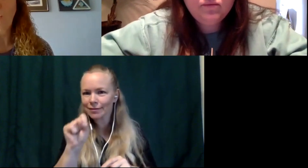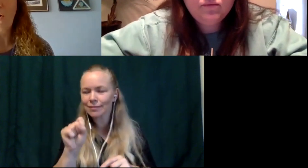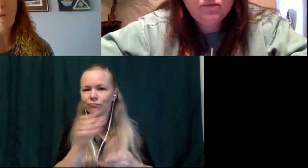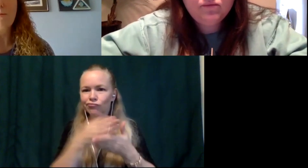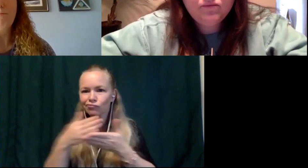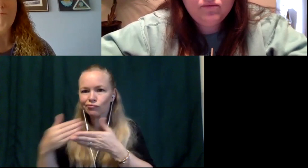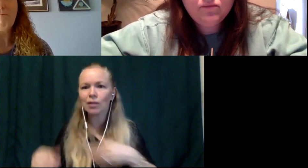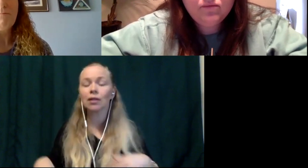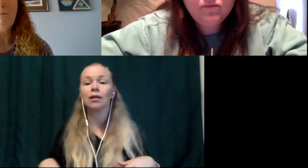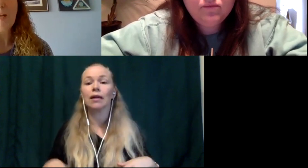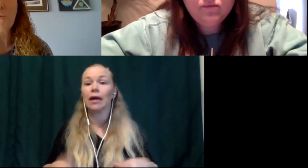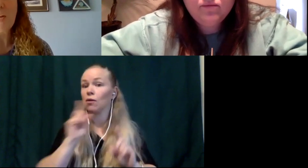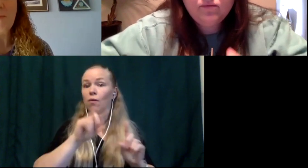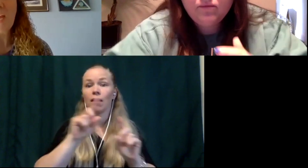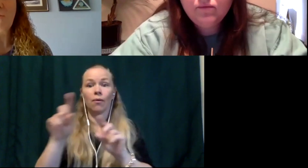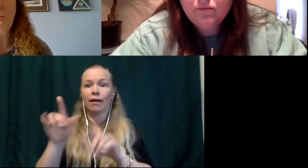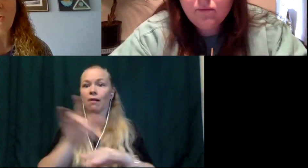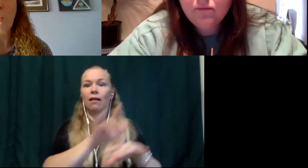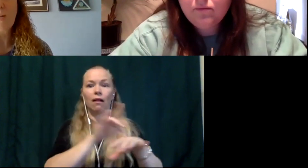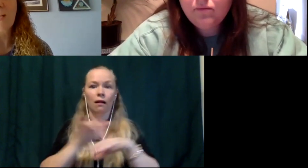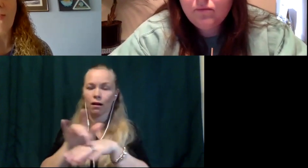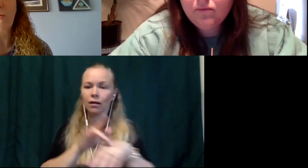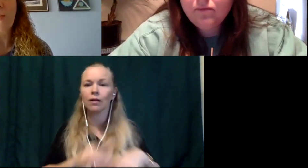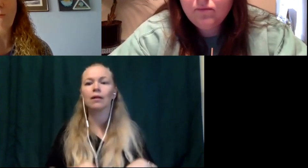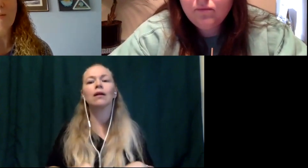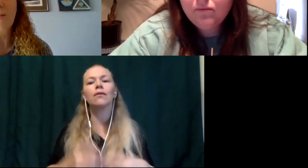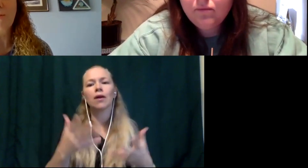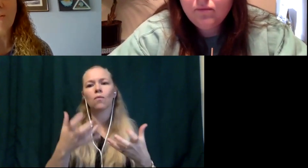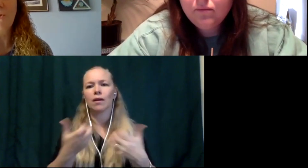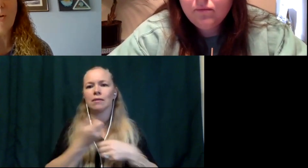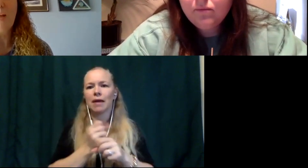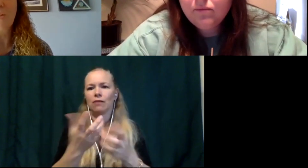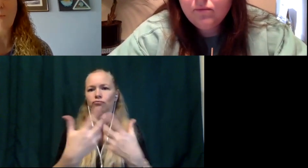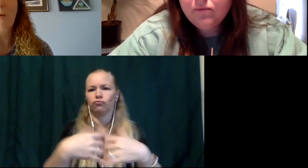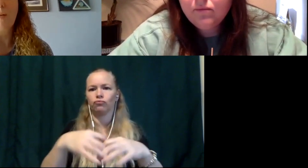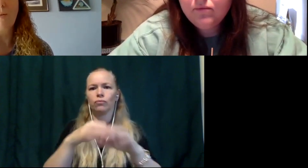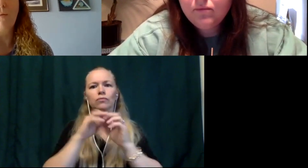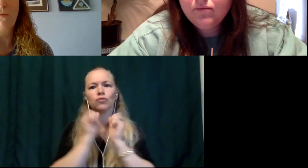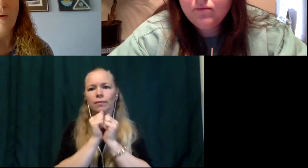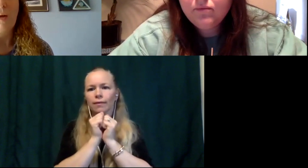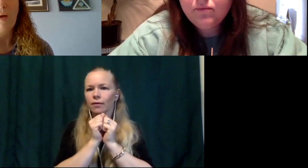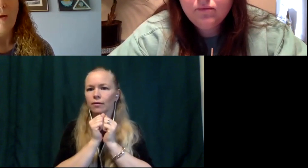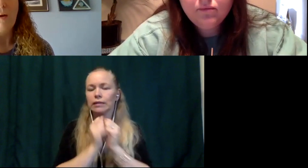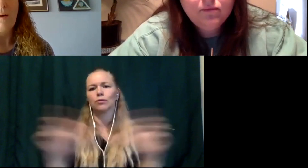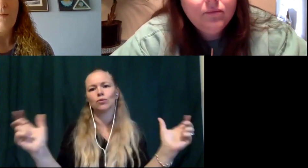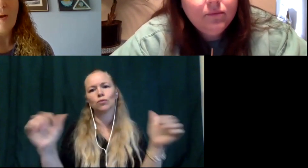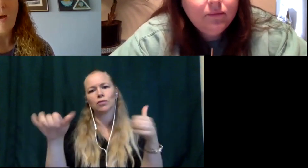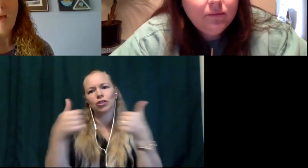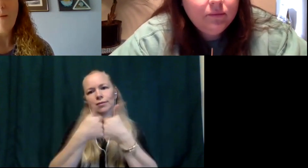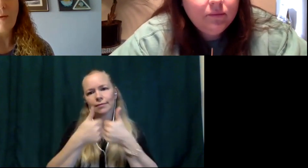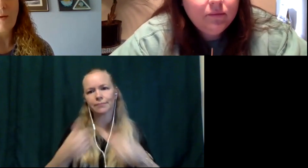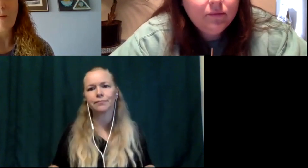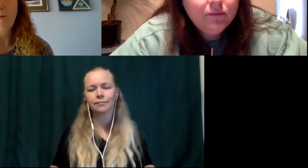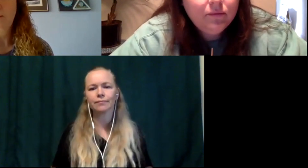were just all trying to make everything work together. That was a huge challenge because of